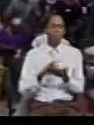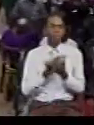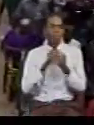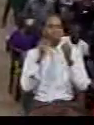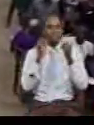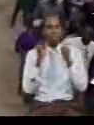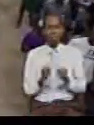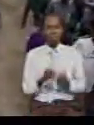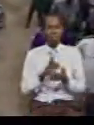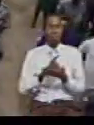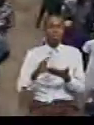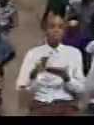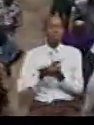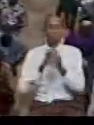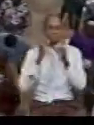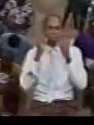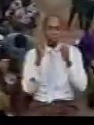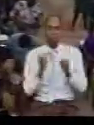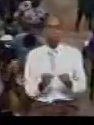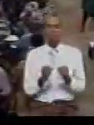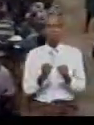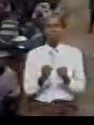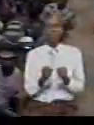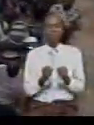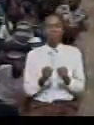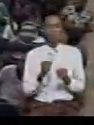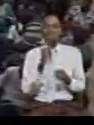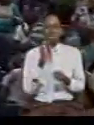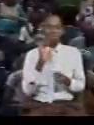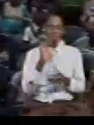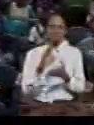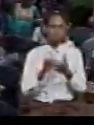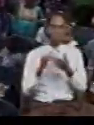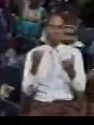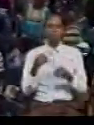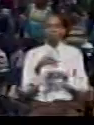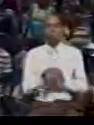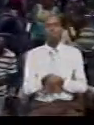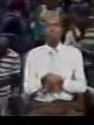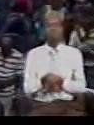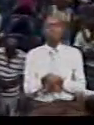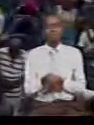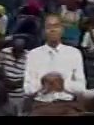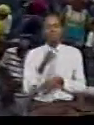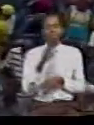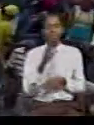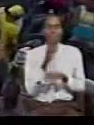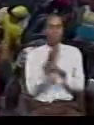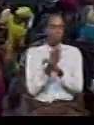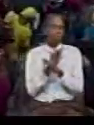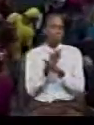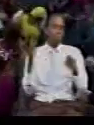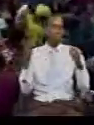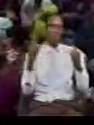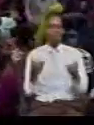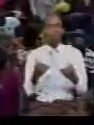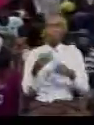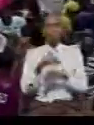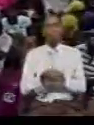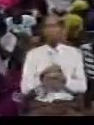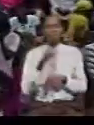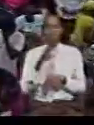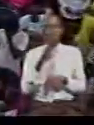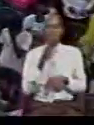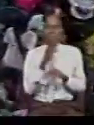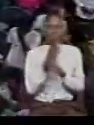Supernatural. Supernatural power. It's just tonight. You're free tonight. You're